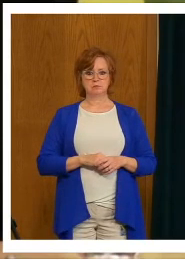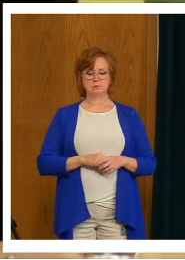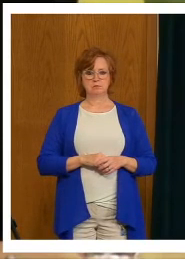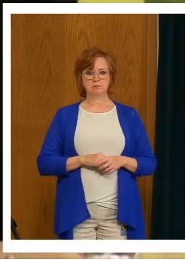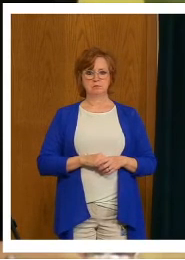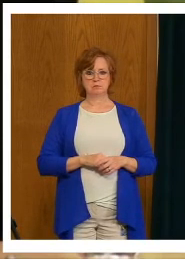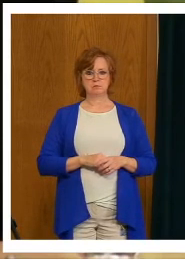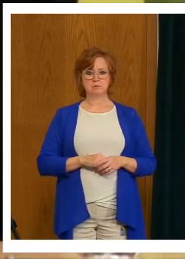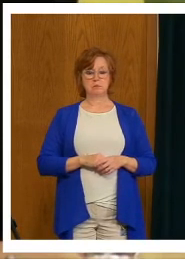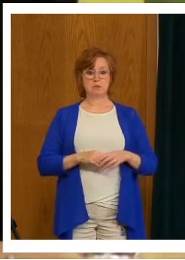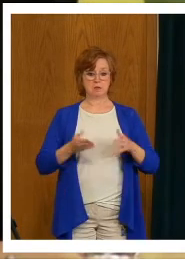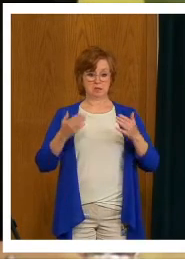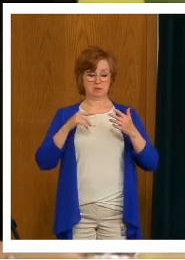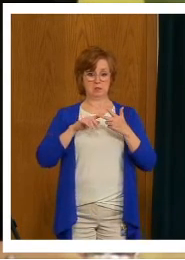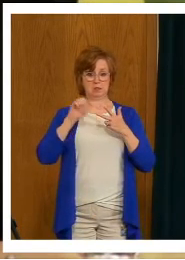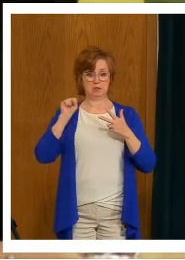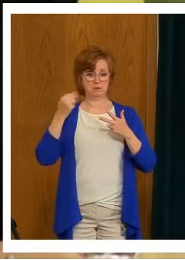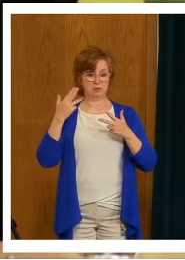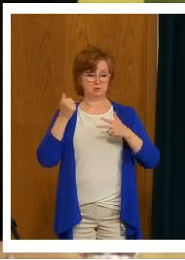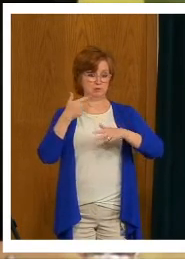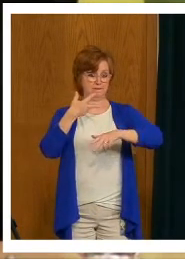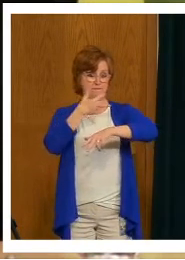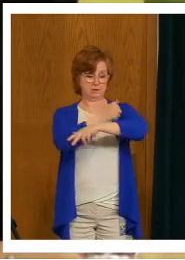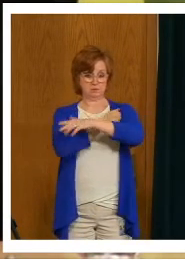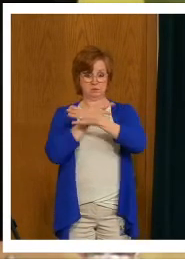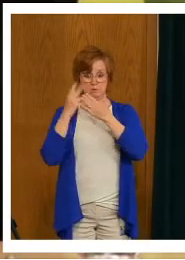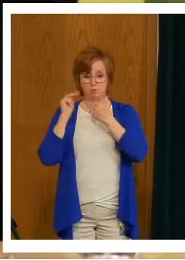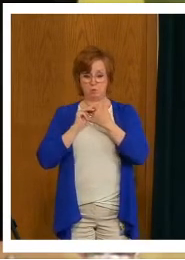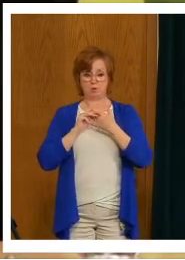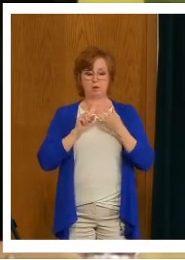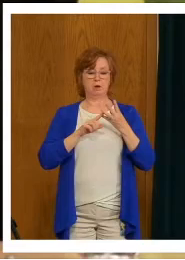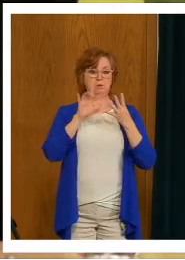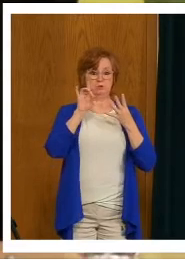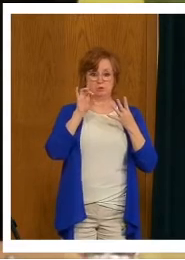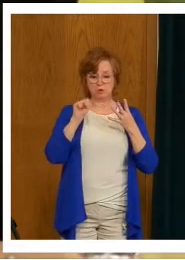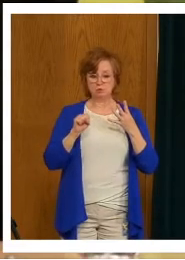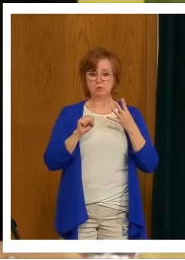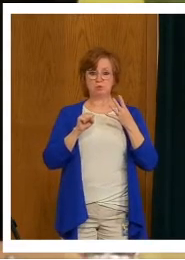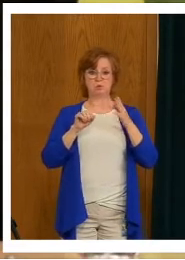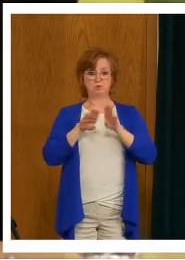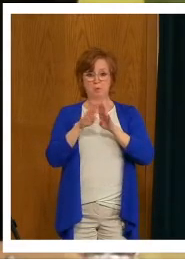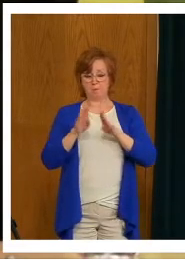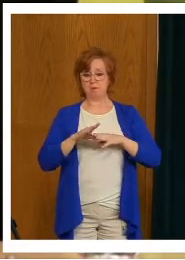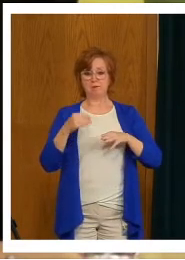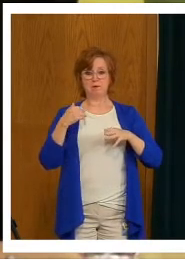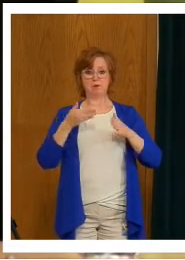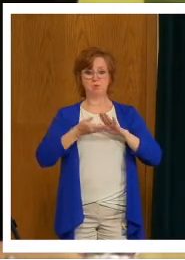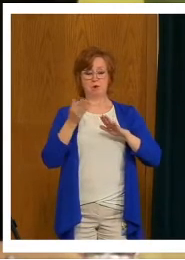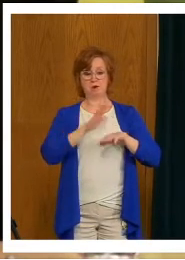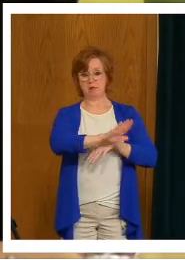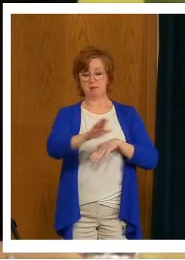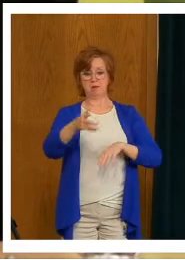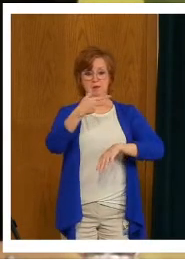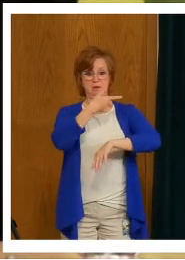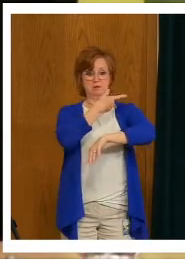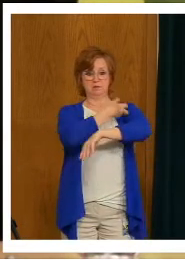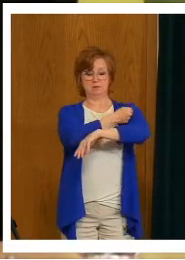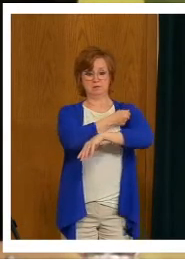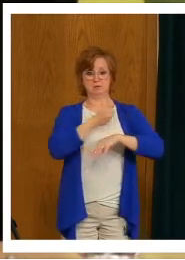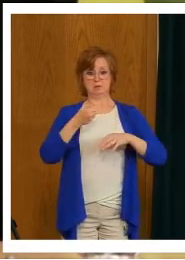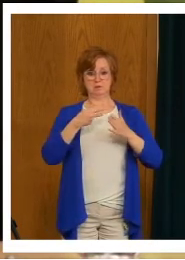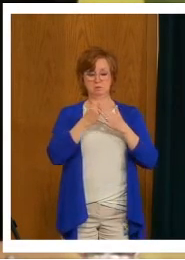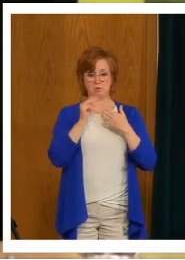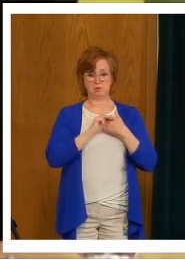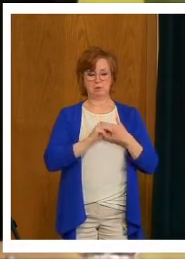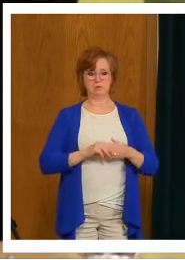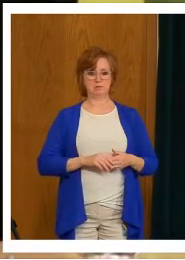SHA and also now augmenting that with our pharmaceutical capacity. I think in fairness, Scott